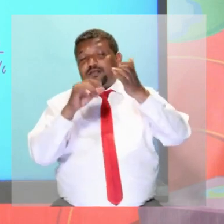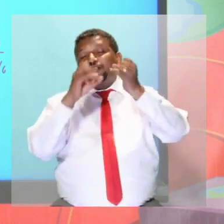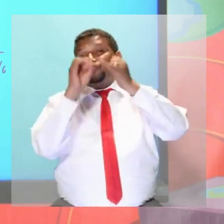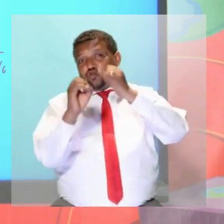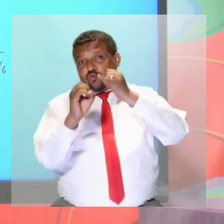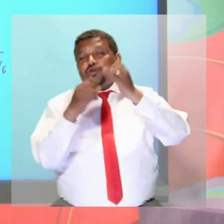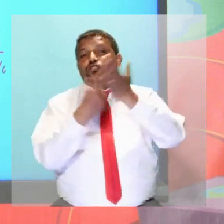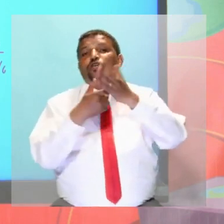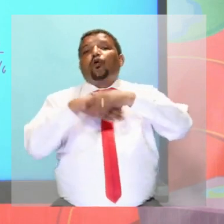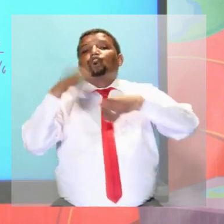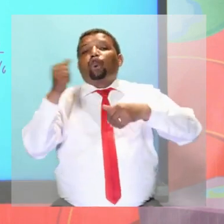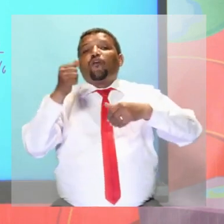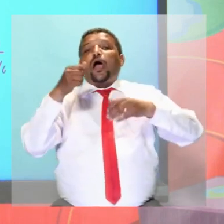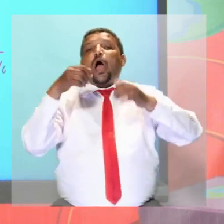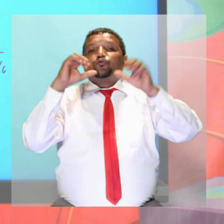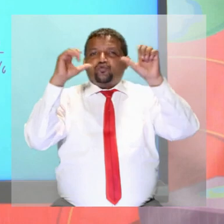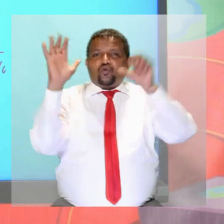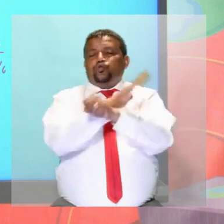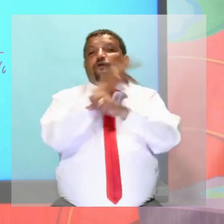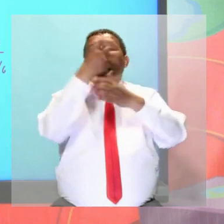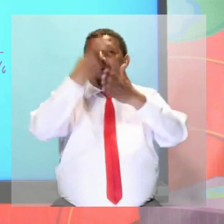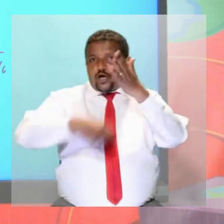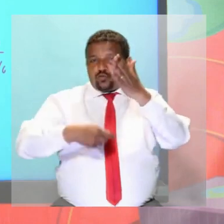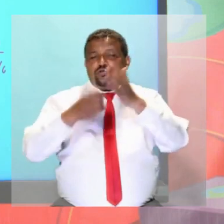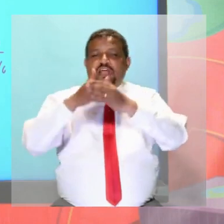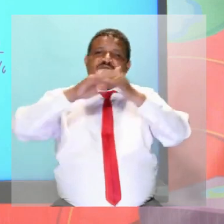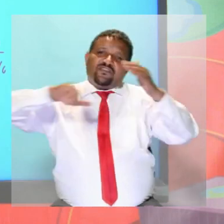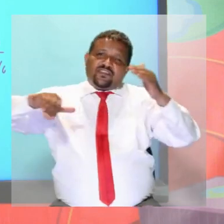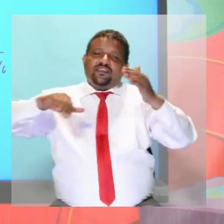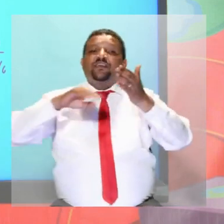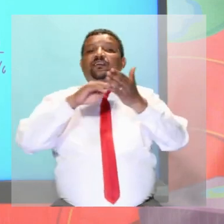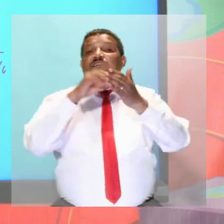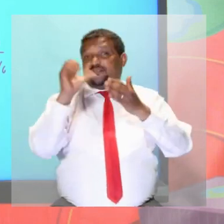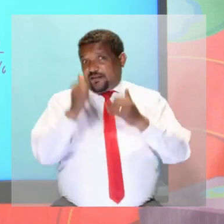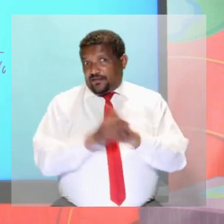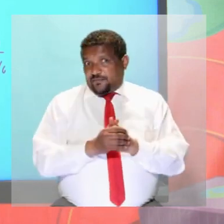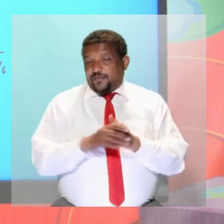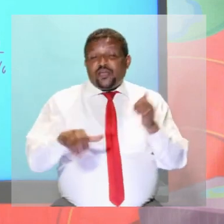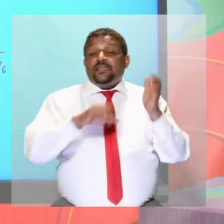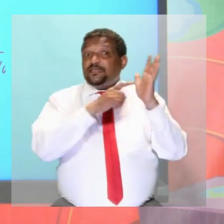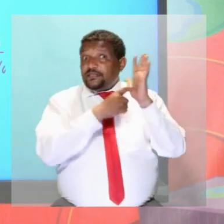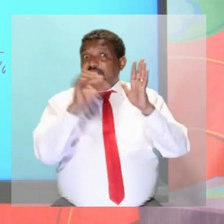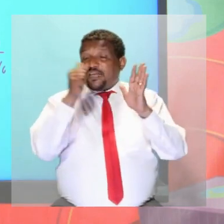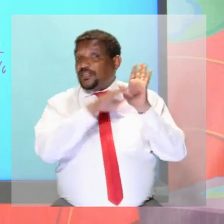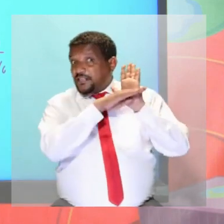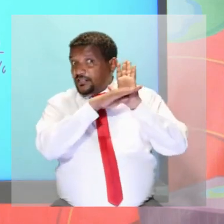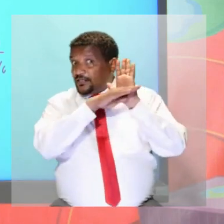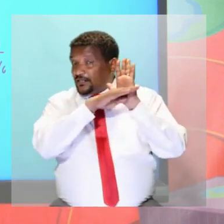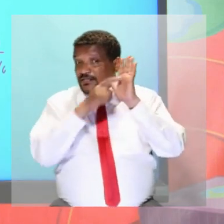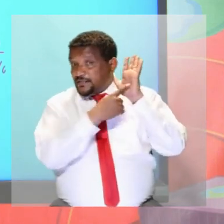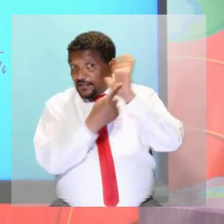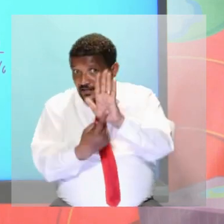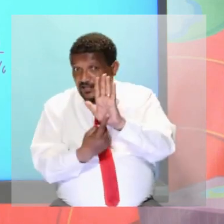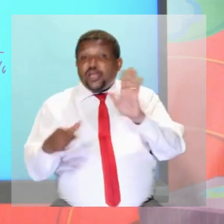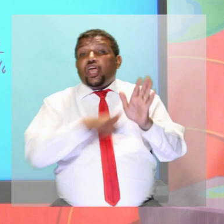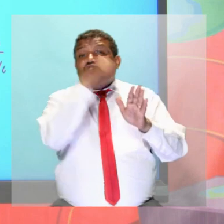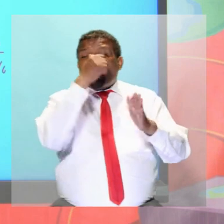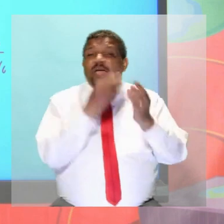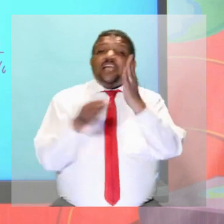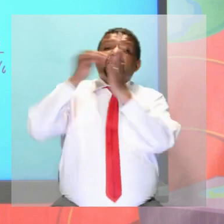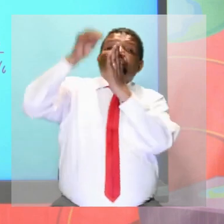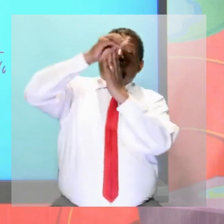out of absolute value, we left with 10. So this 10 indicates that as Ethiopia increases production of tractor